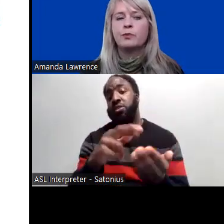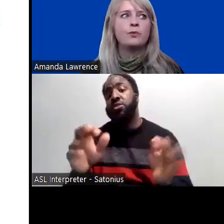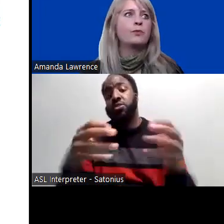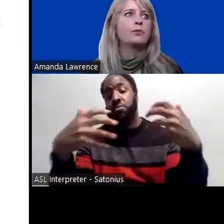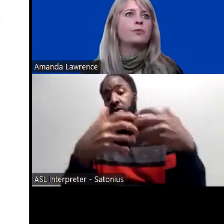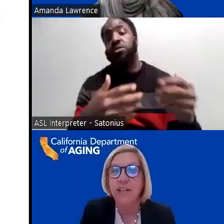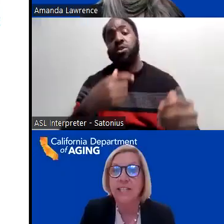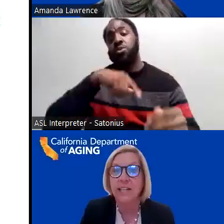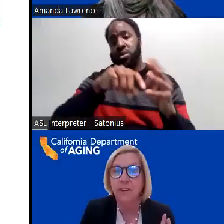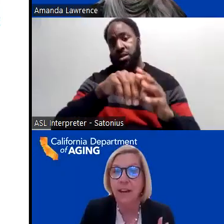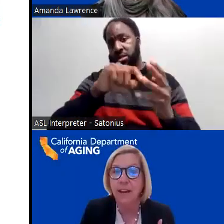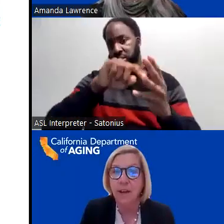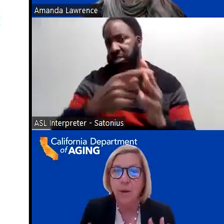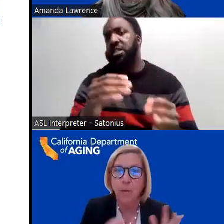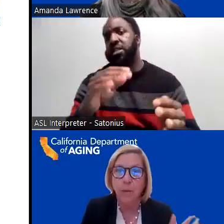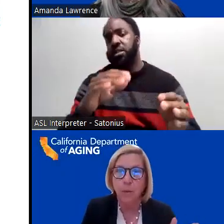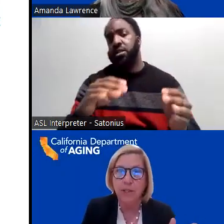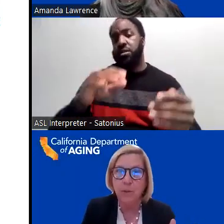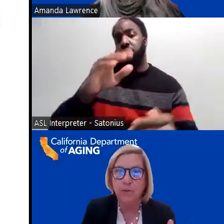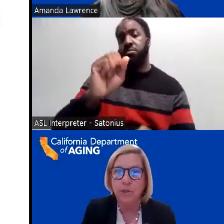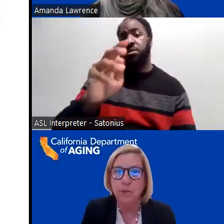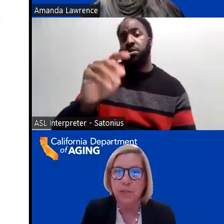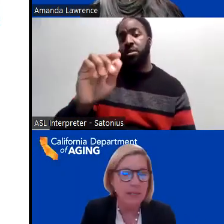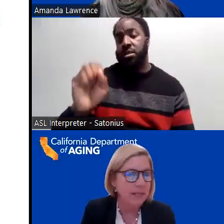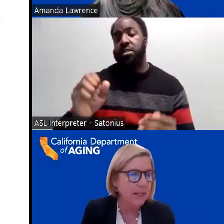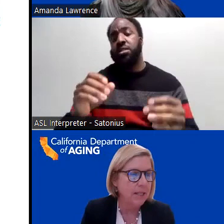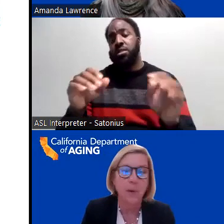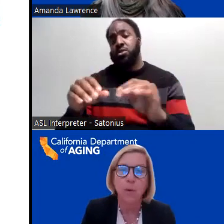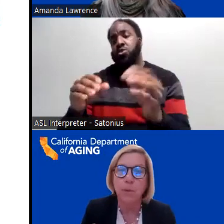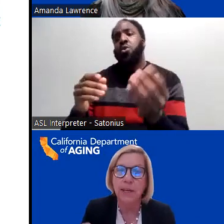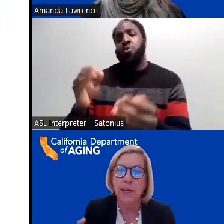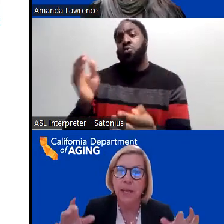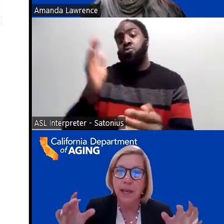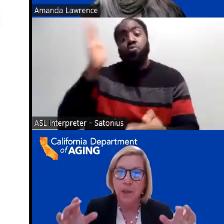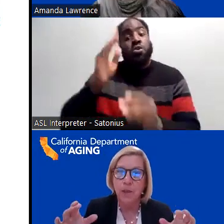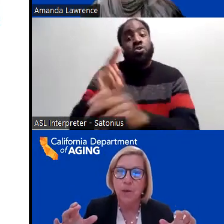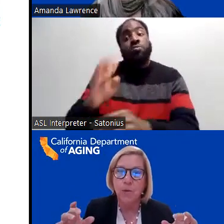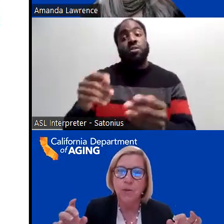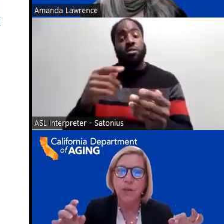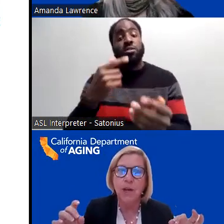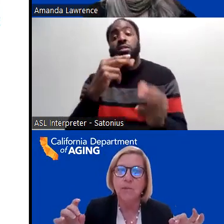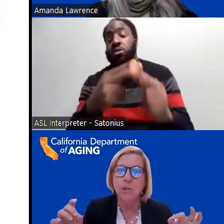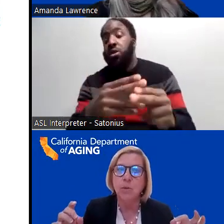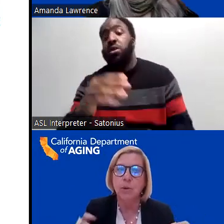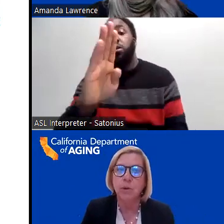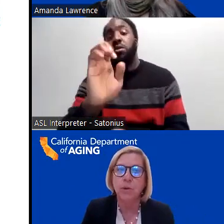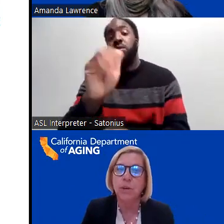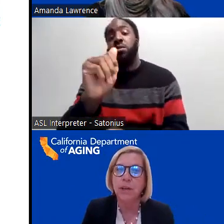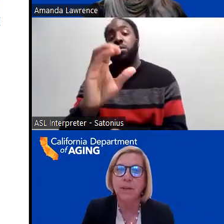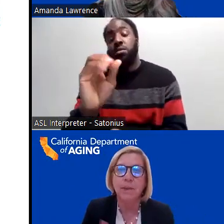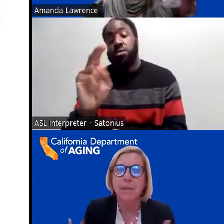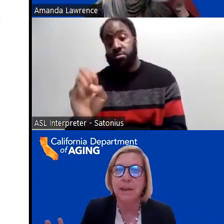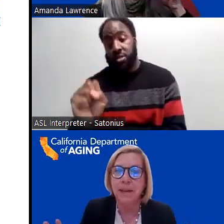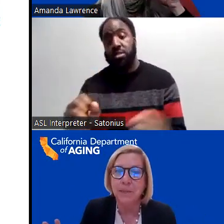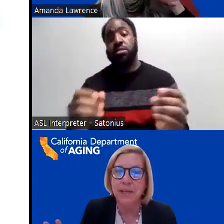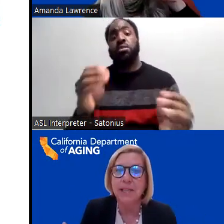in the early stages of identifying what were once referred to as beacons, but will be those 2 or